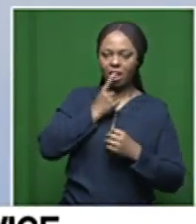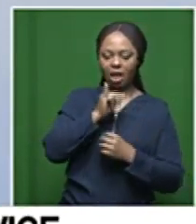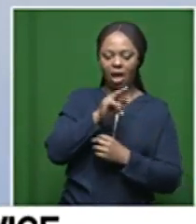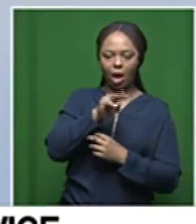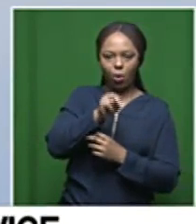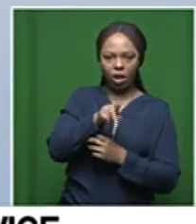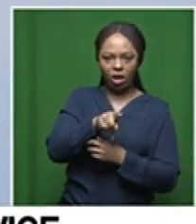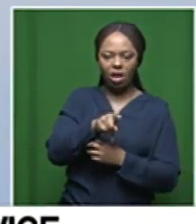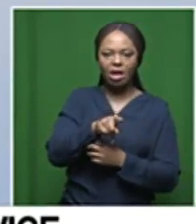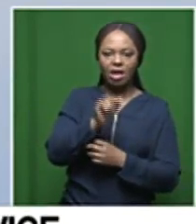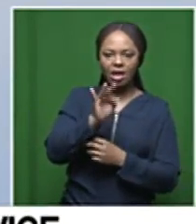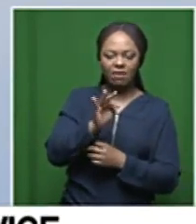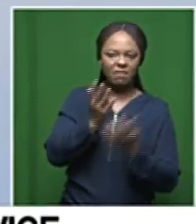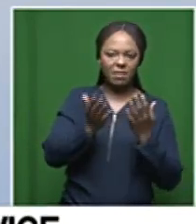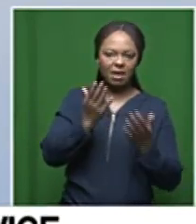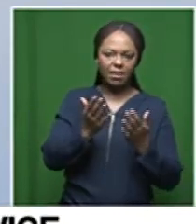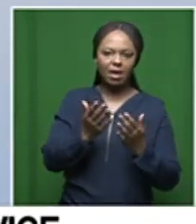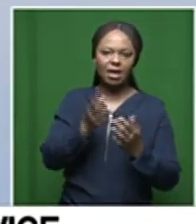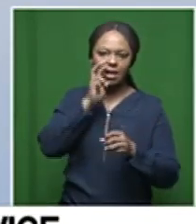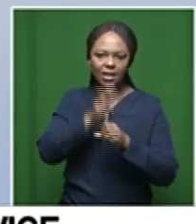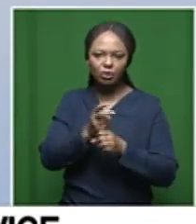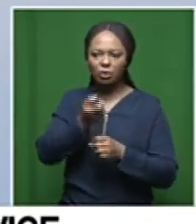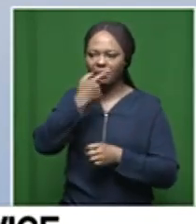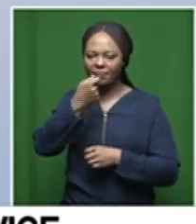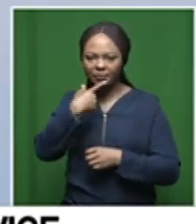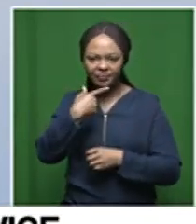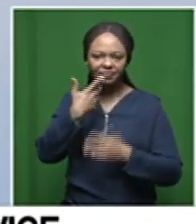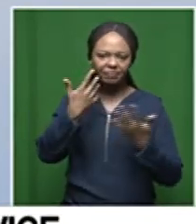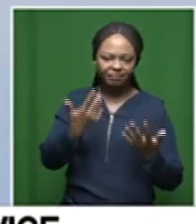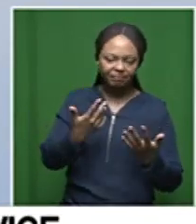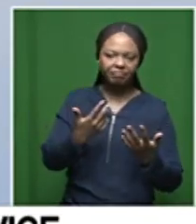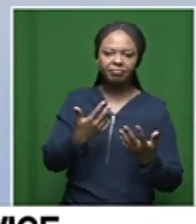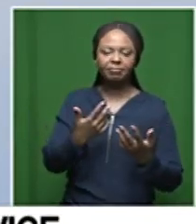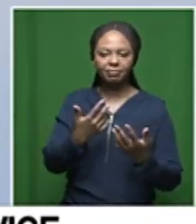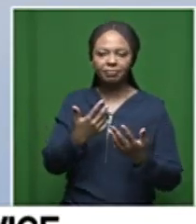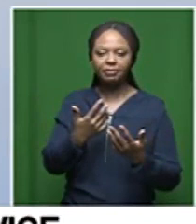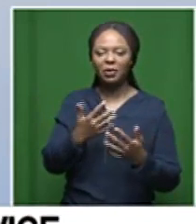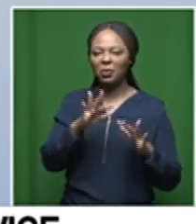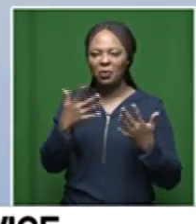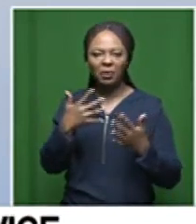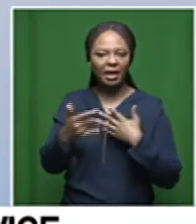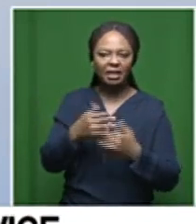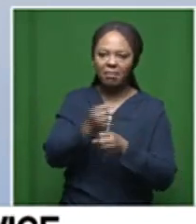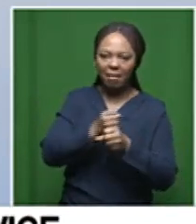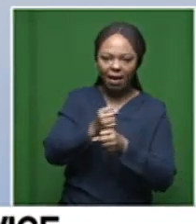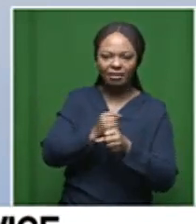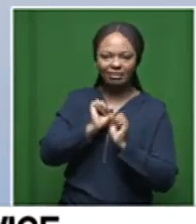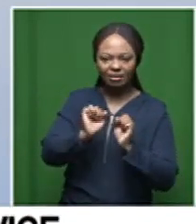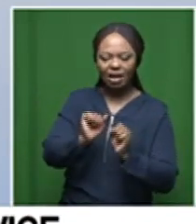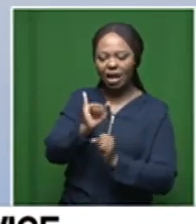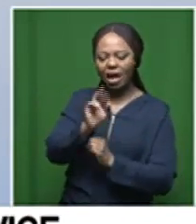sufficient iron, either through treatment like iron supplementation, iron tablets, or even through